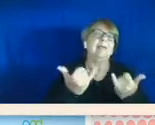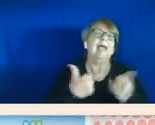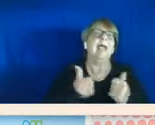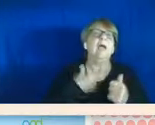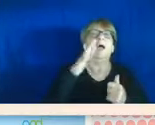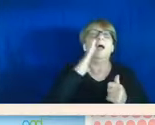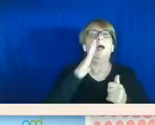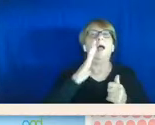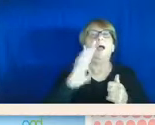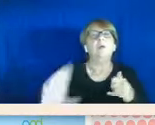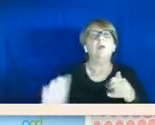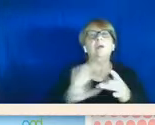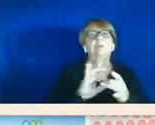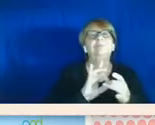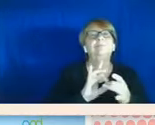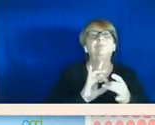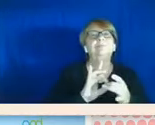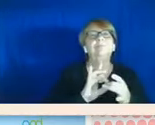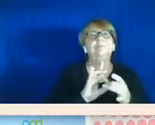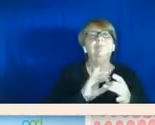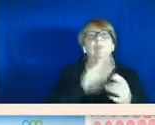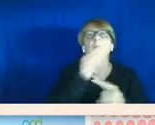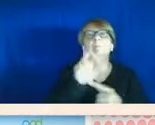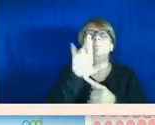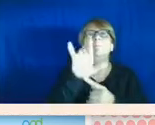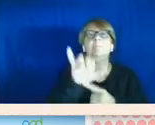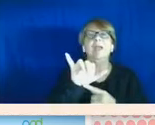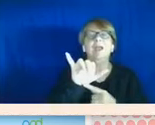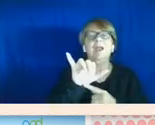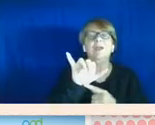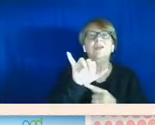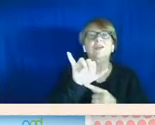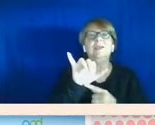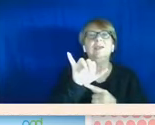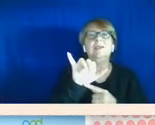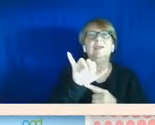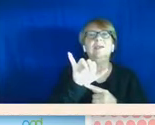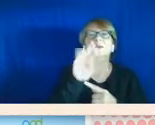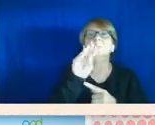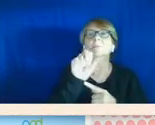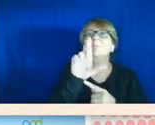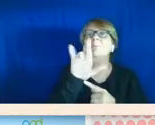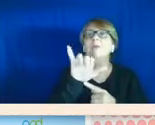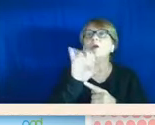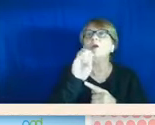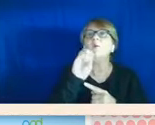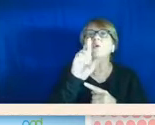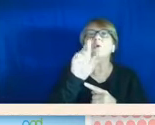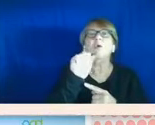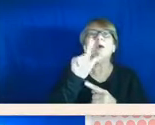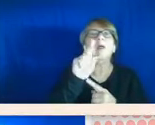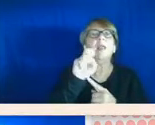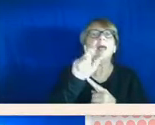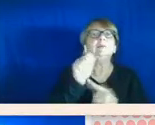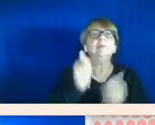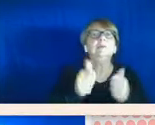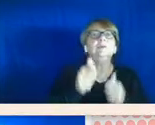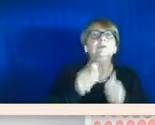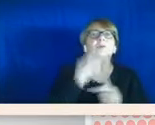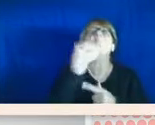in Mary, or is it Mary or Alexa? Mary. Okay,